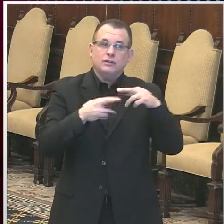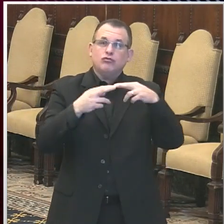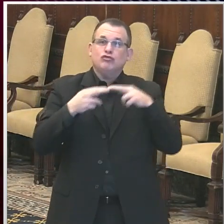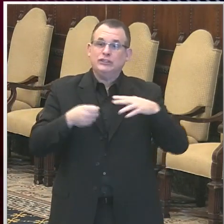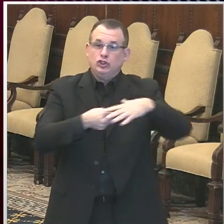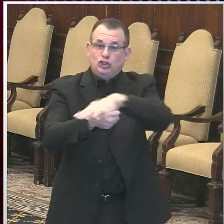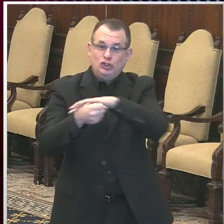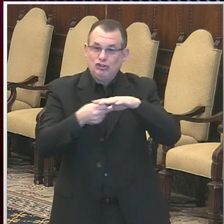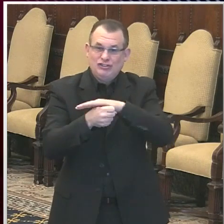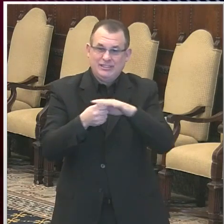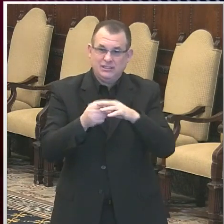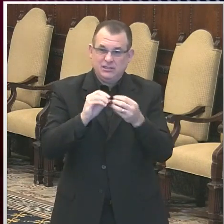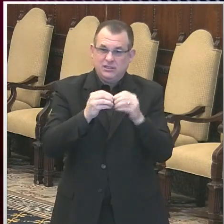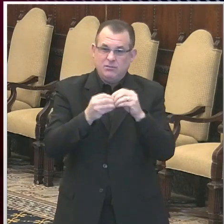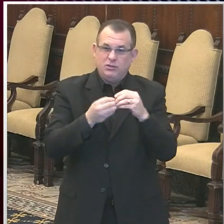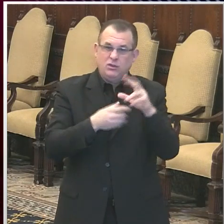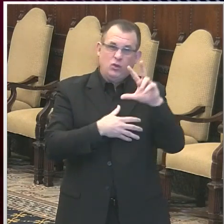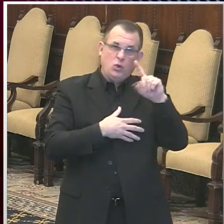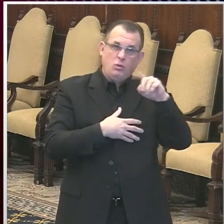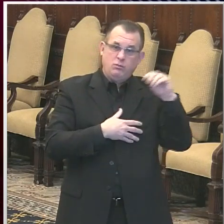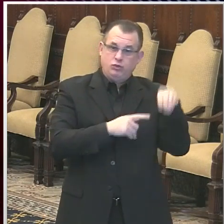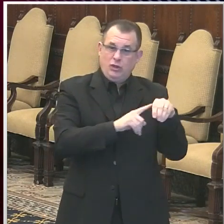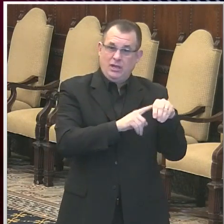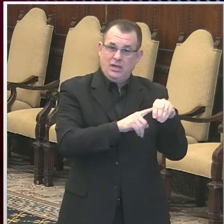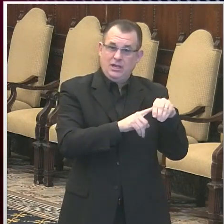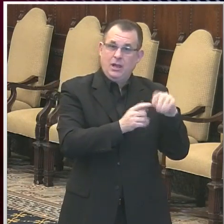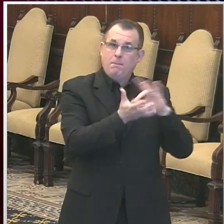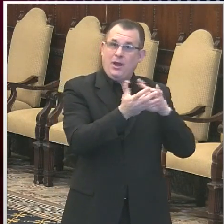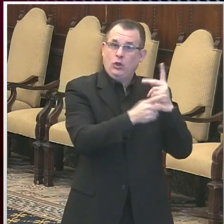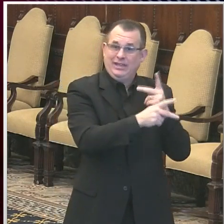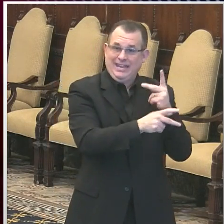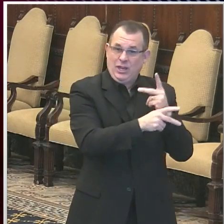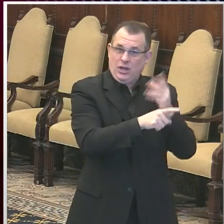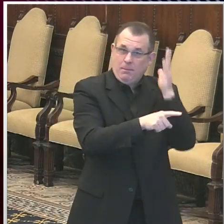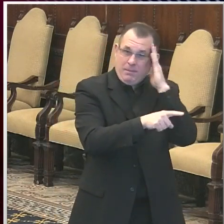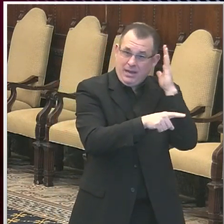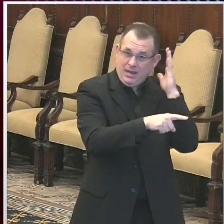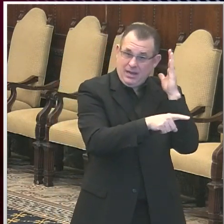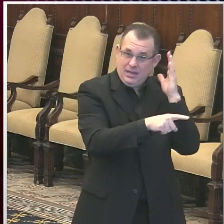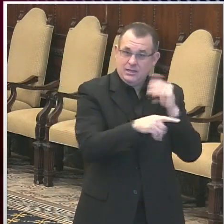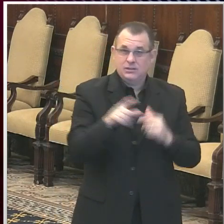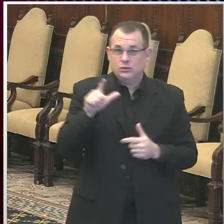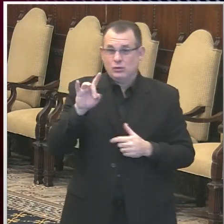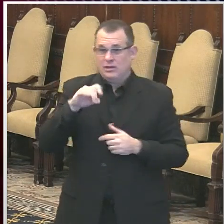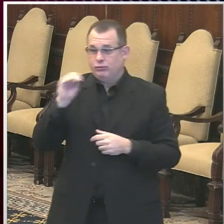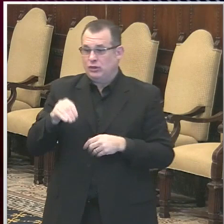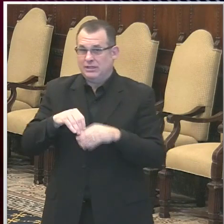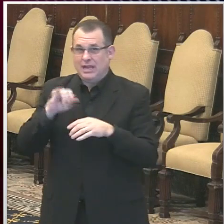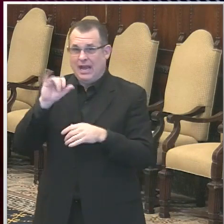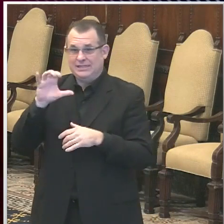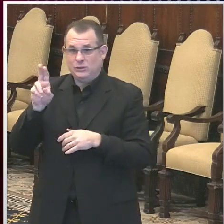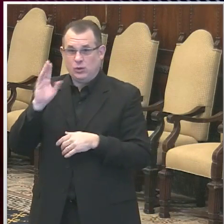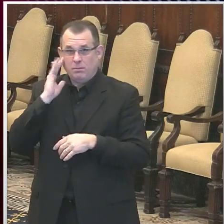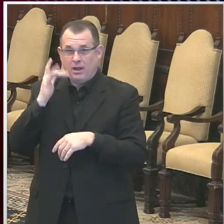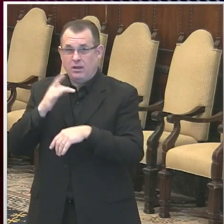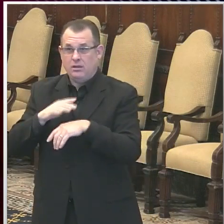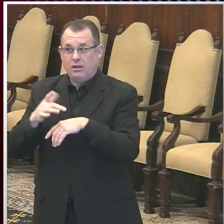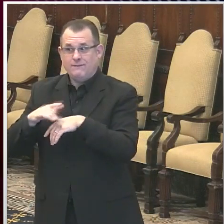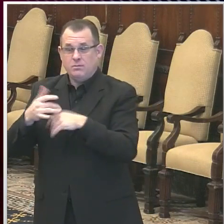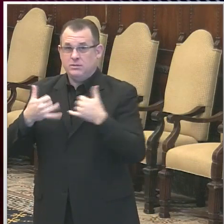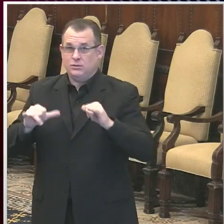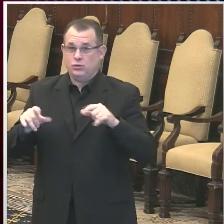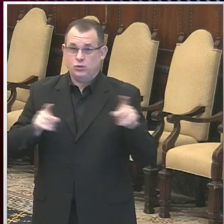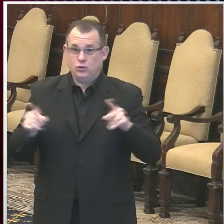that 31% of our general medical care beds, 28% of our intensive care unit beds are available. So we do have capacity in the system as a